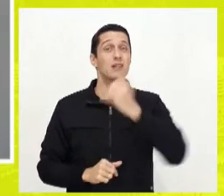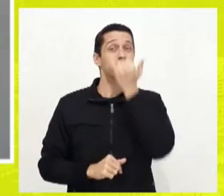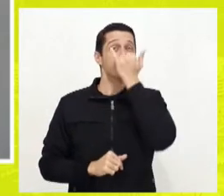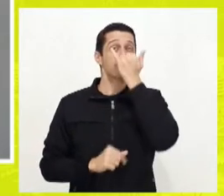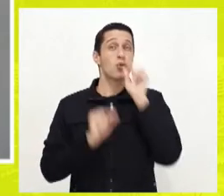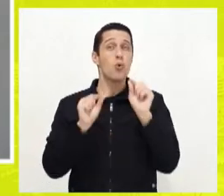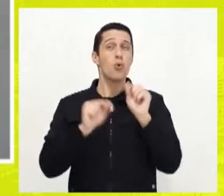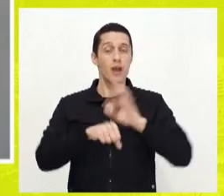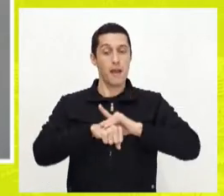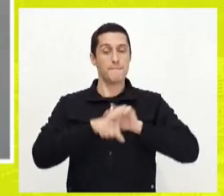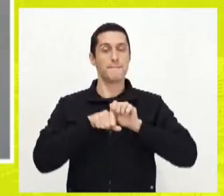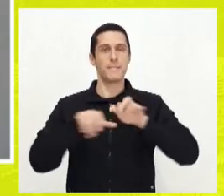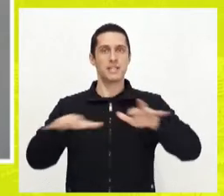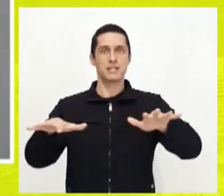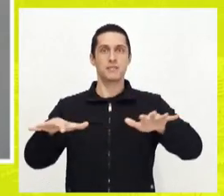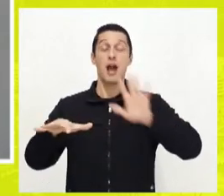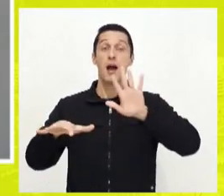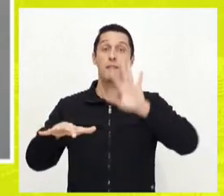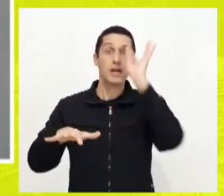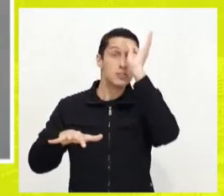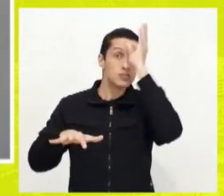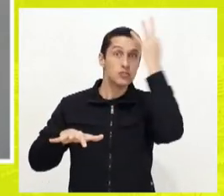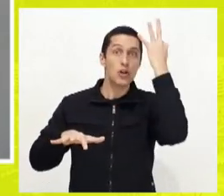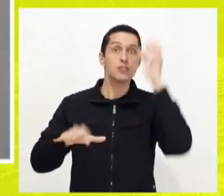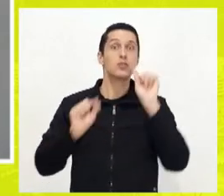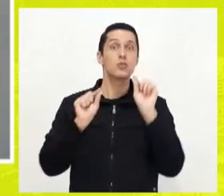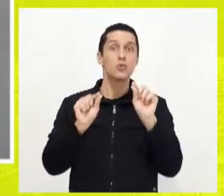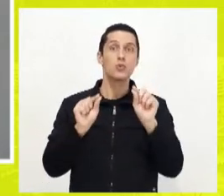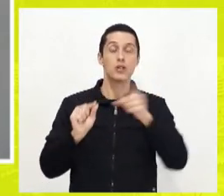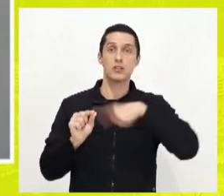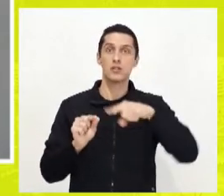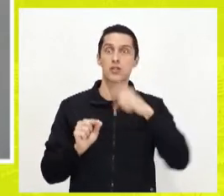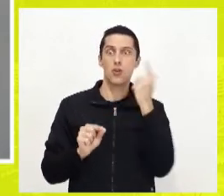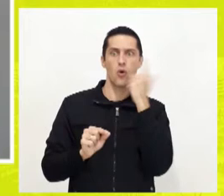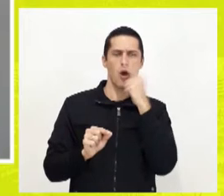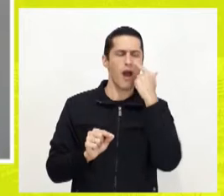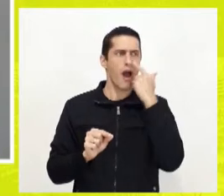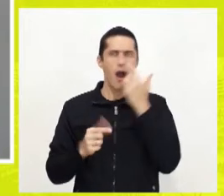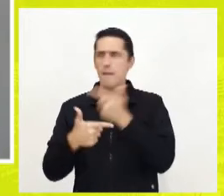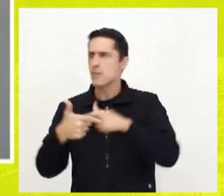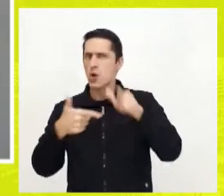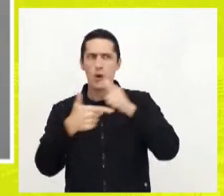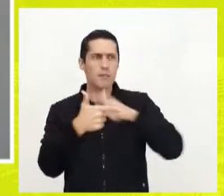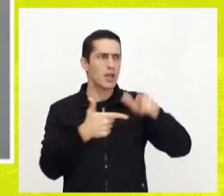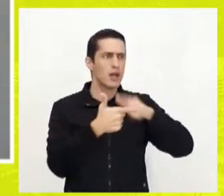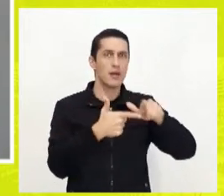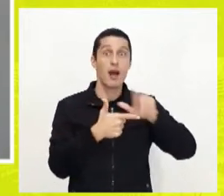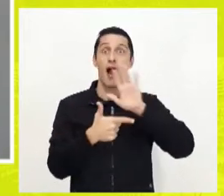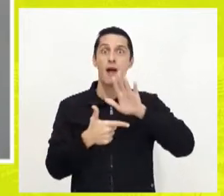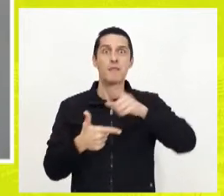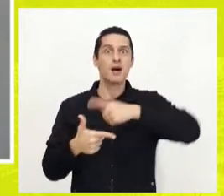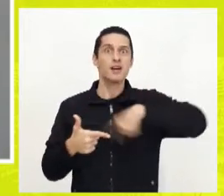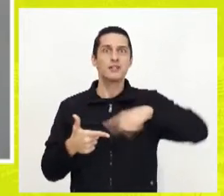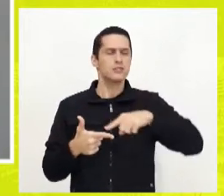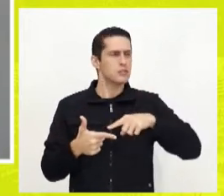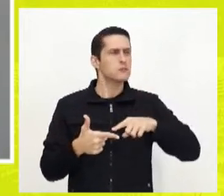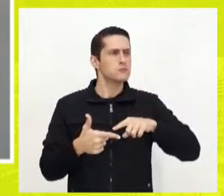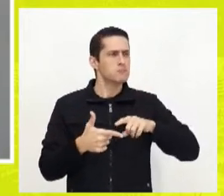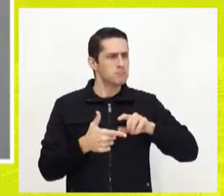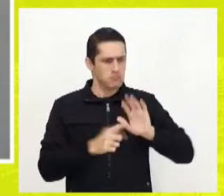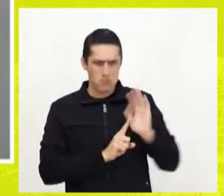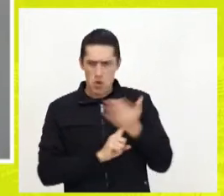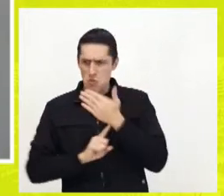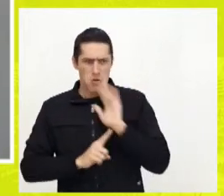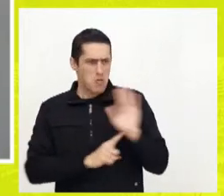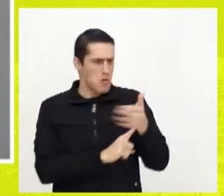luck to be able to build over this big problem a collaboration that made